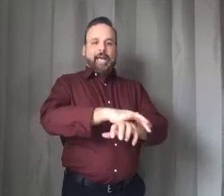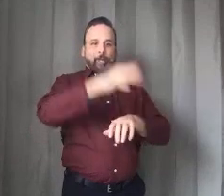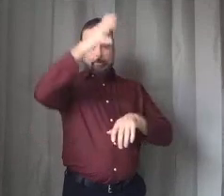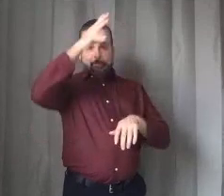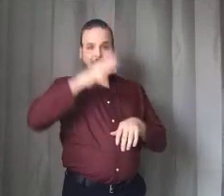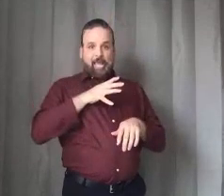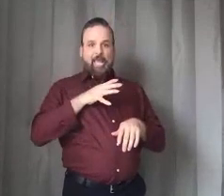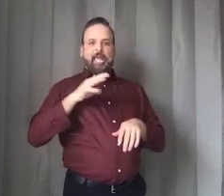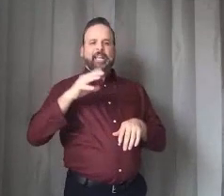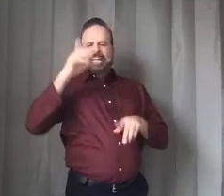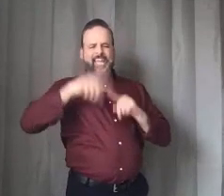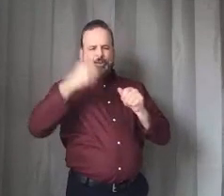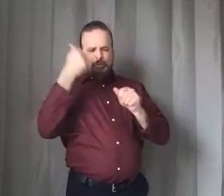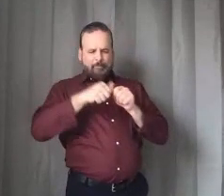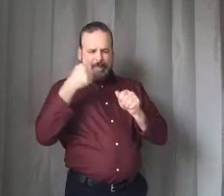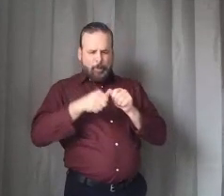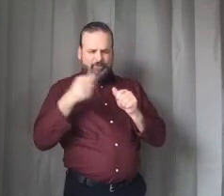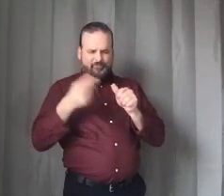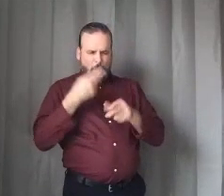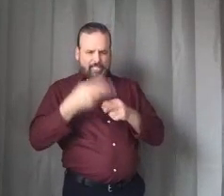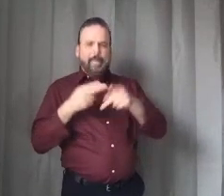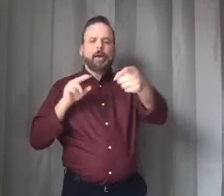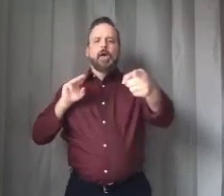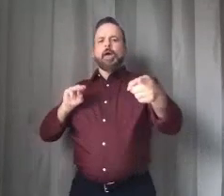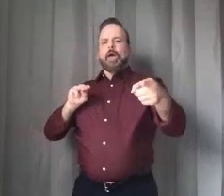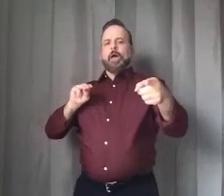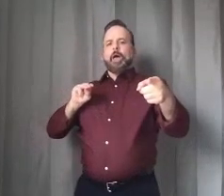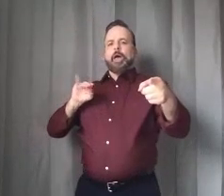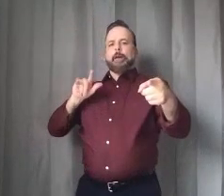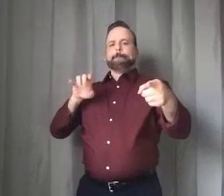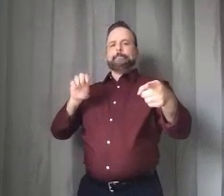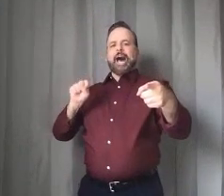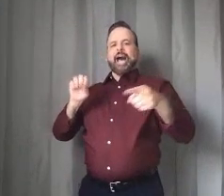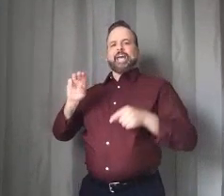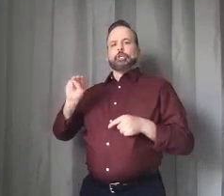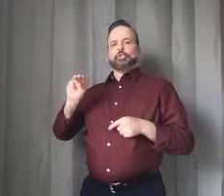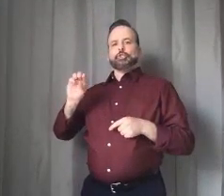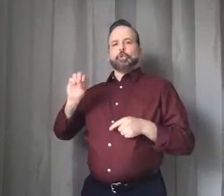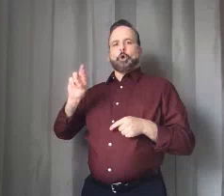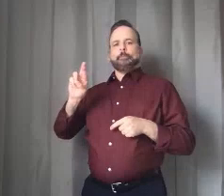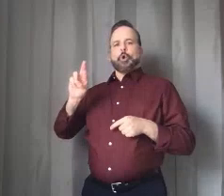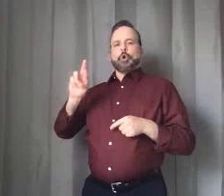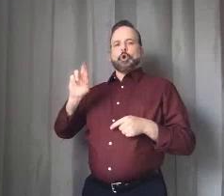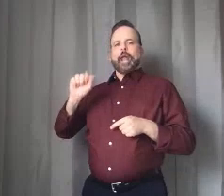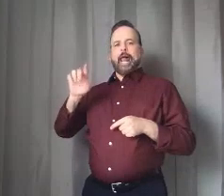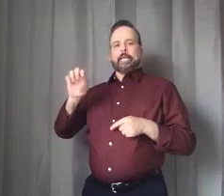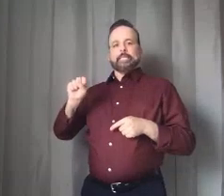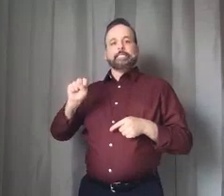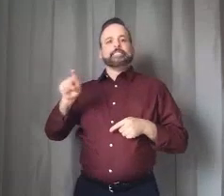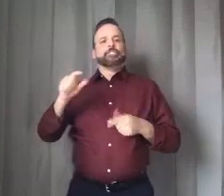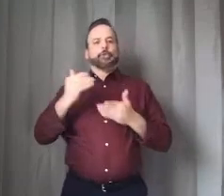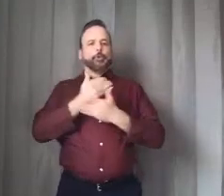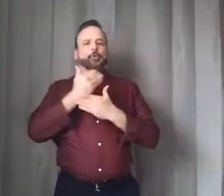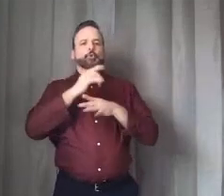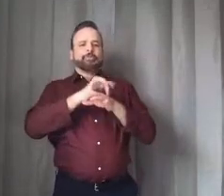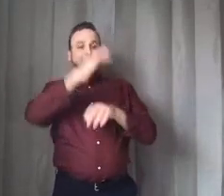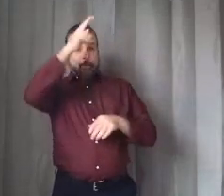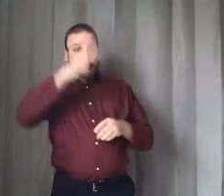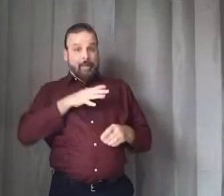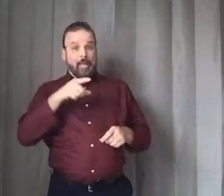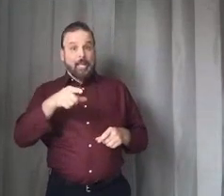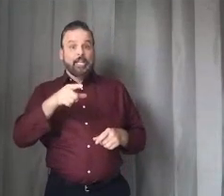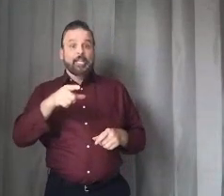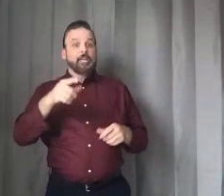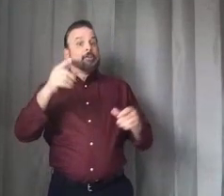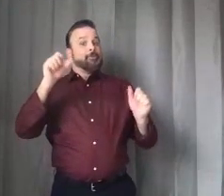Morales, right? The little Miles. Miles Morales. You know, you can have so many Miles adventures Morales. And that's so